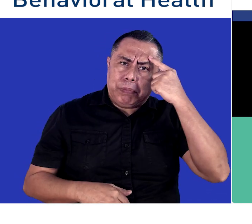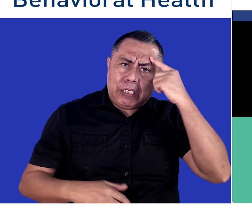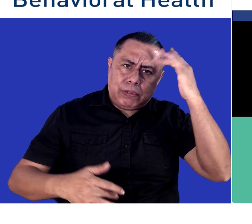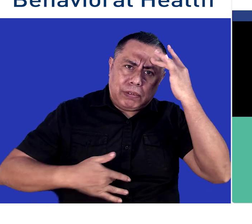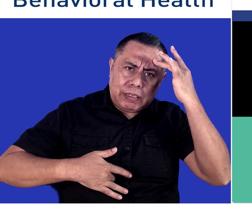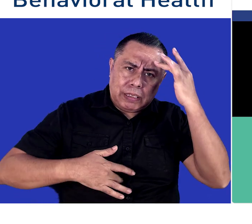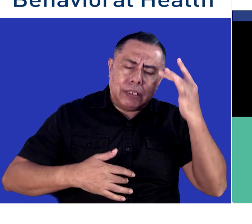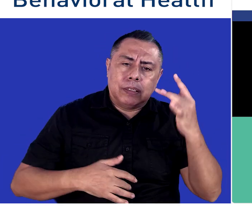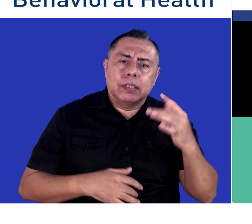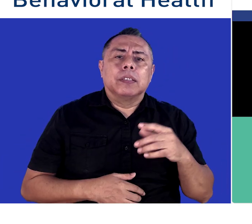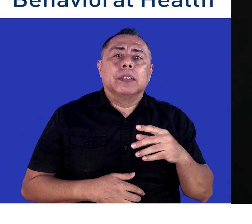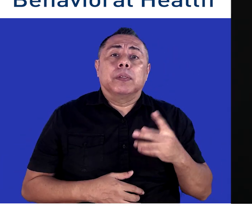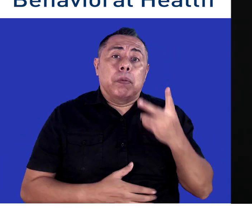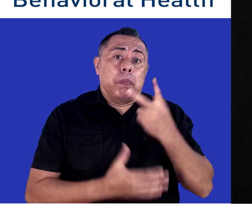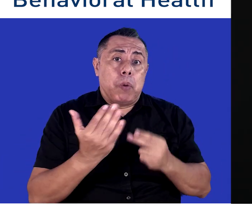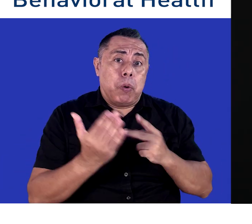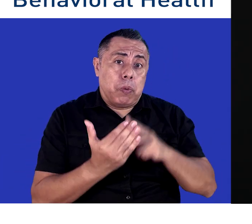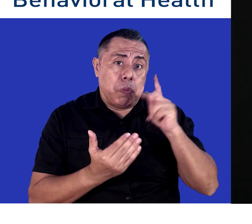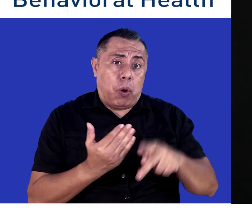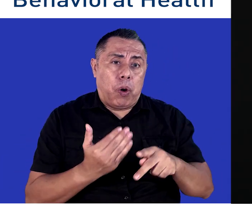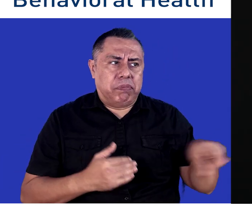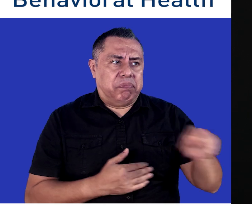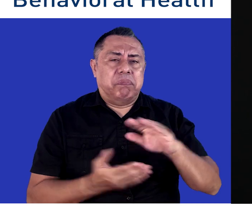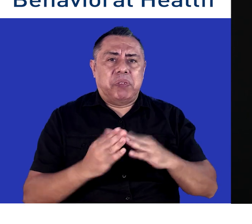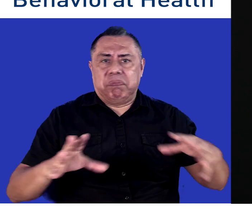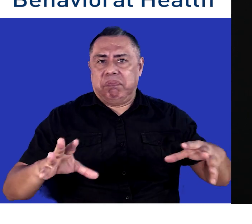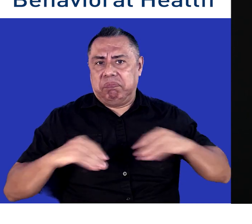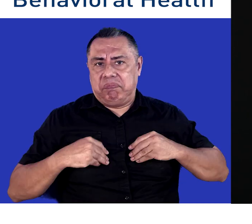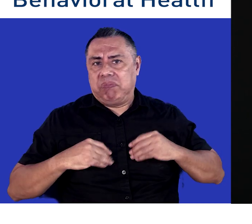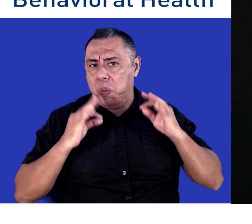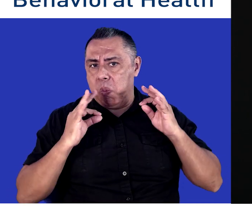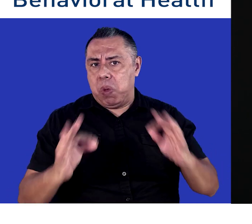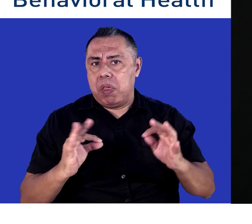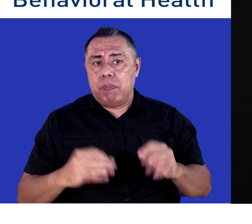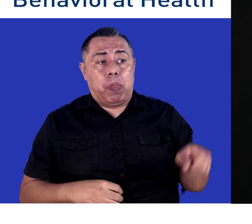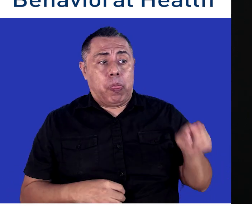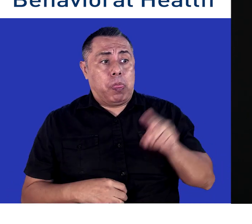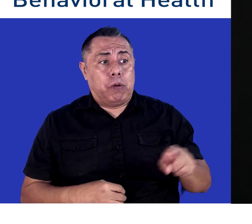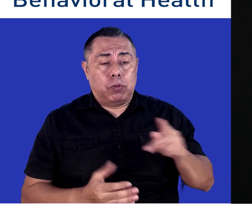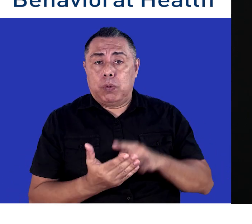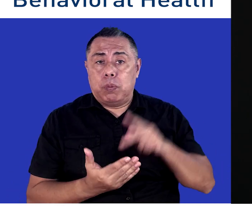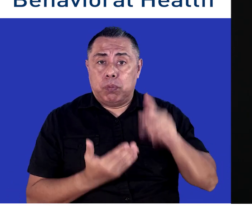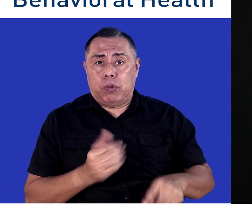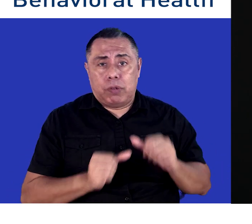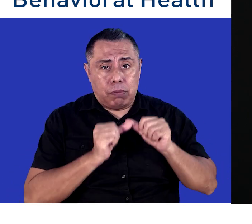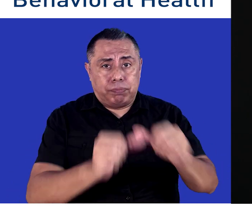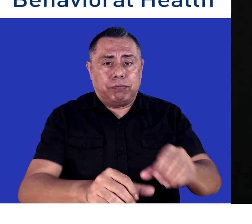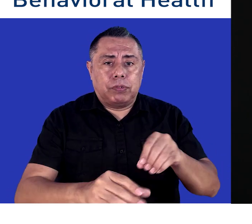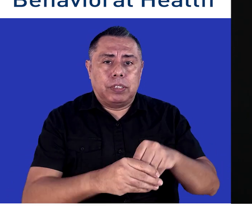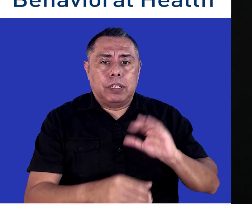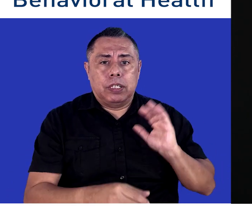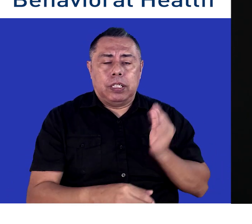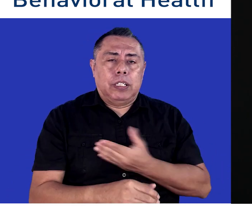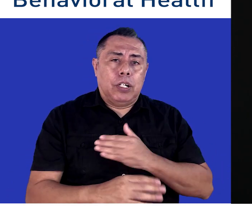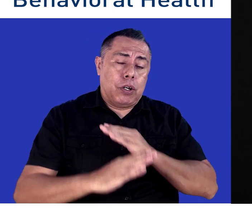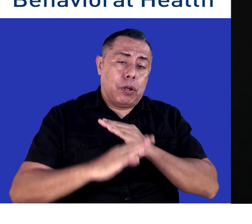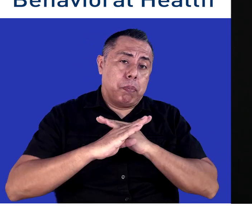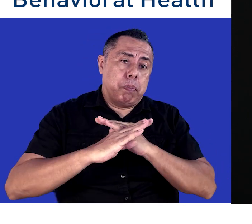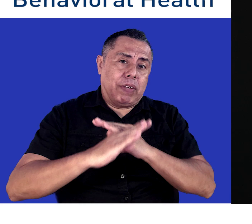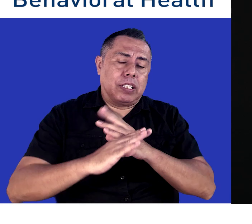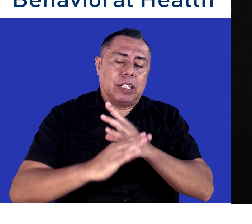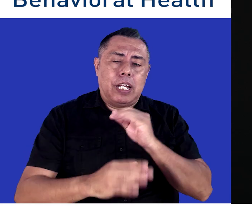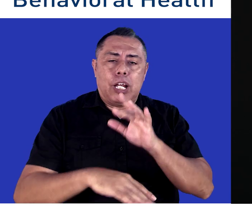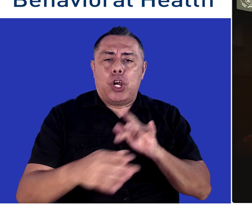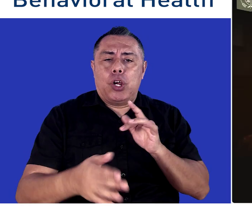of serious mental illness, were both well embraced by the community. These programs have continued as part of the Prevention and